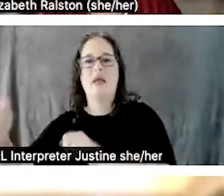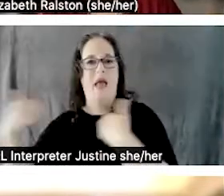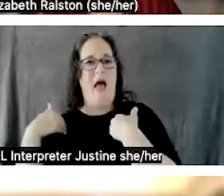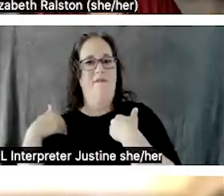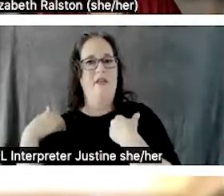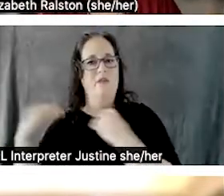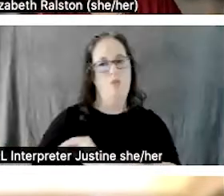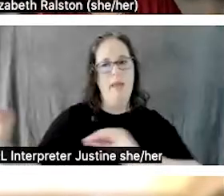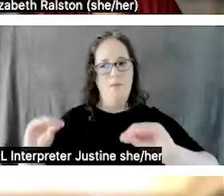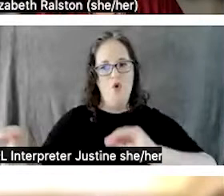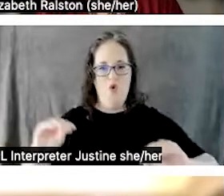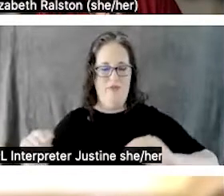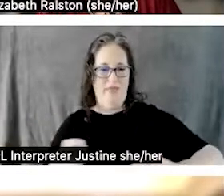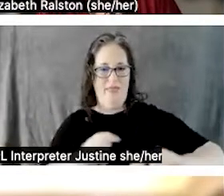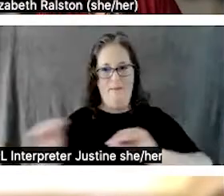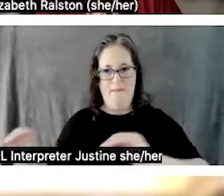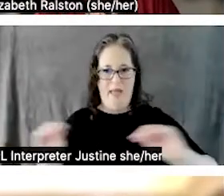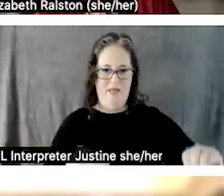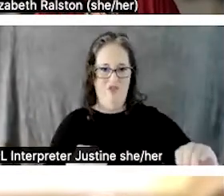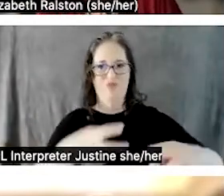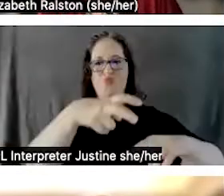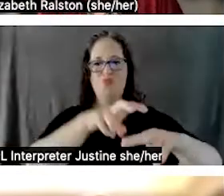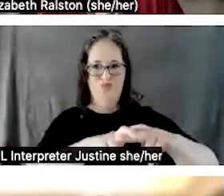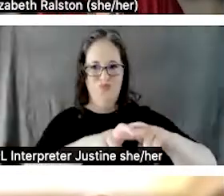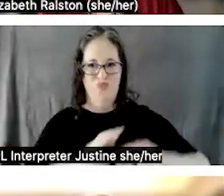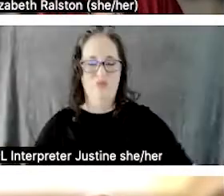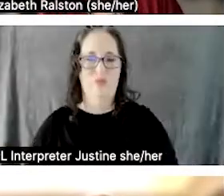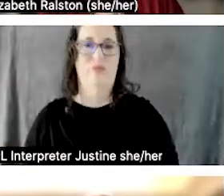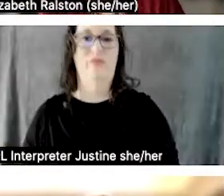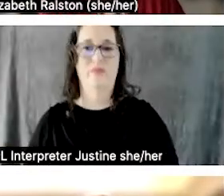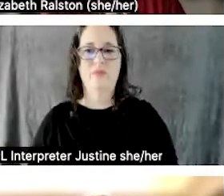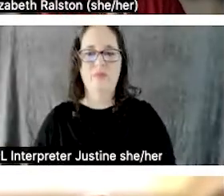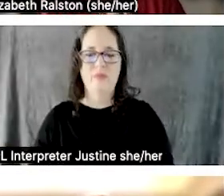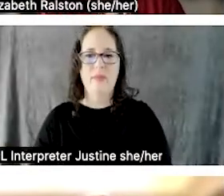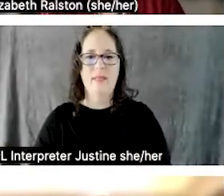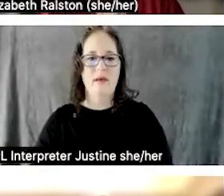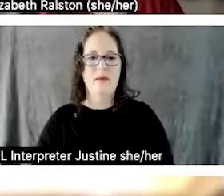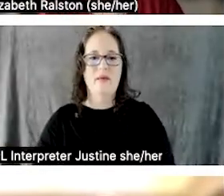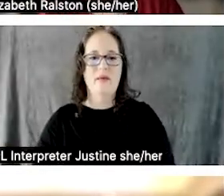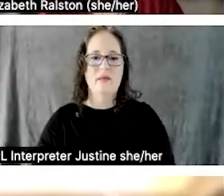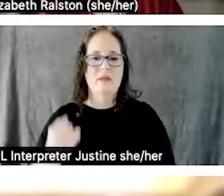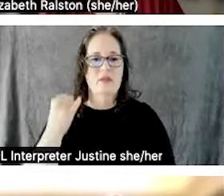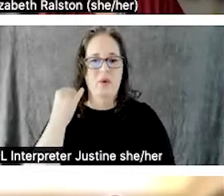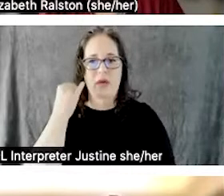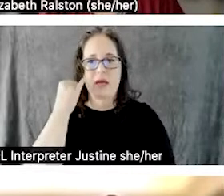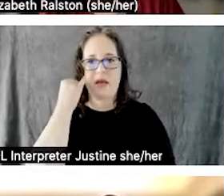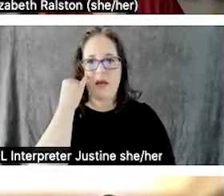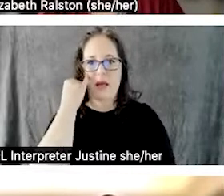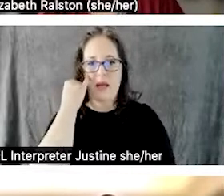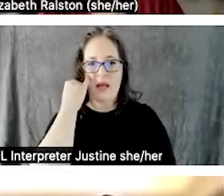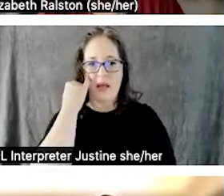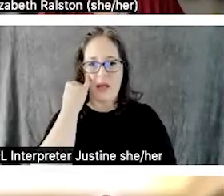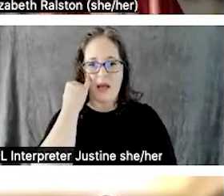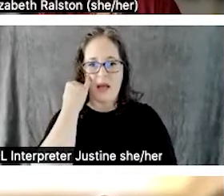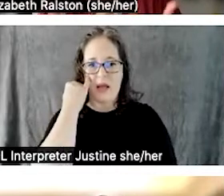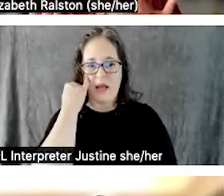really important. And all visitors have the right to attend and leave a venue experience with their dignity